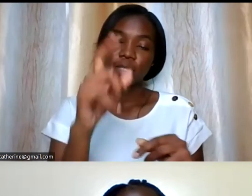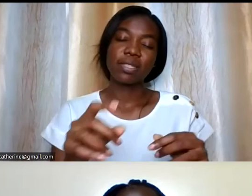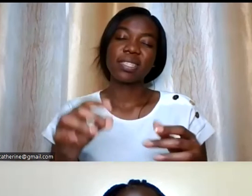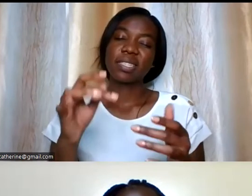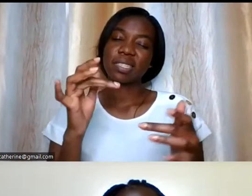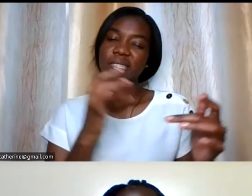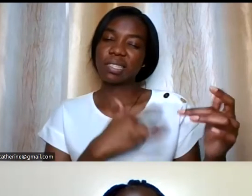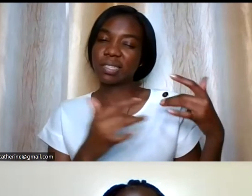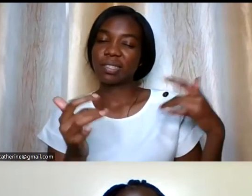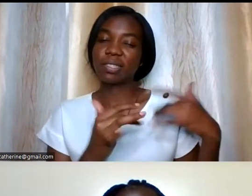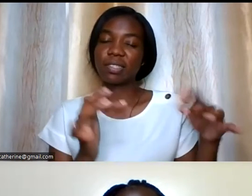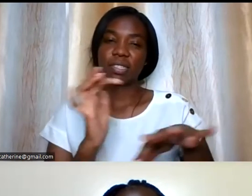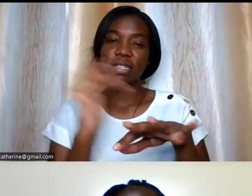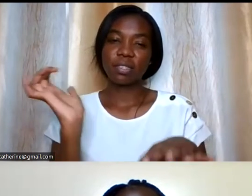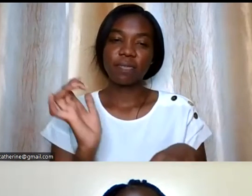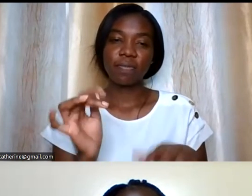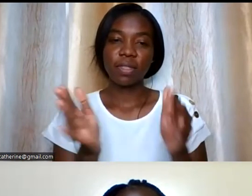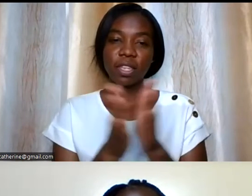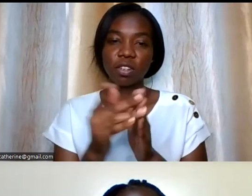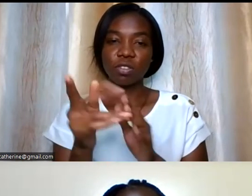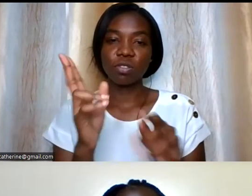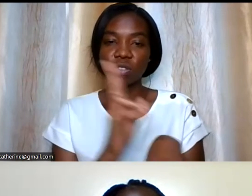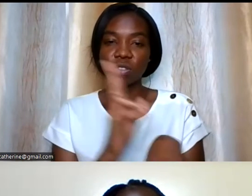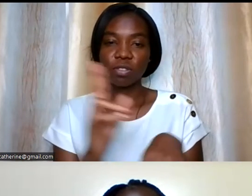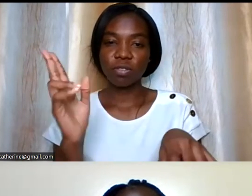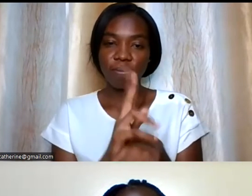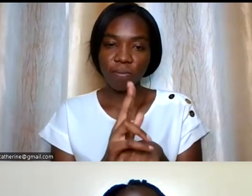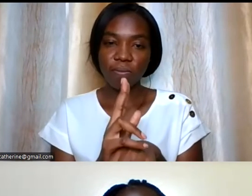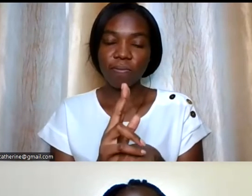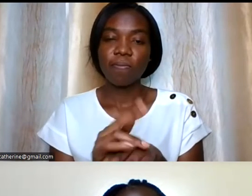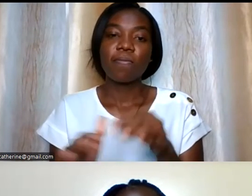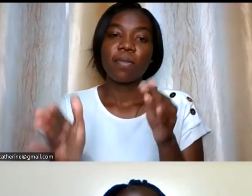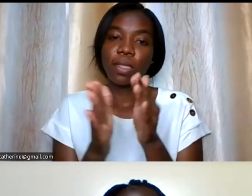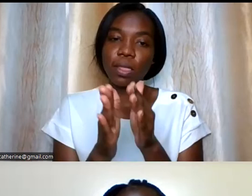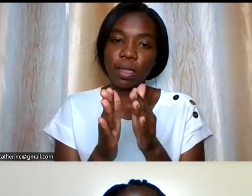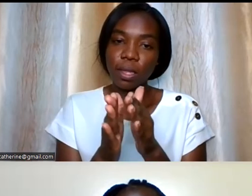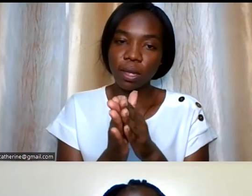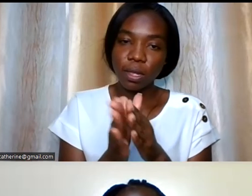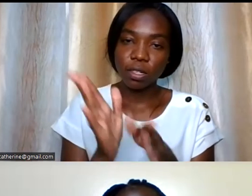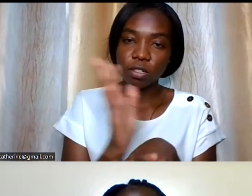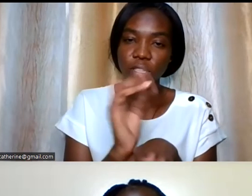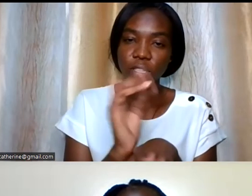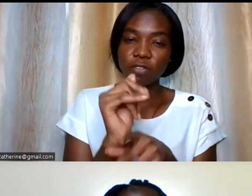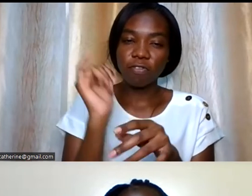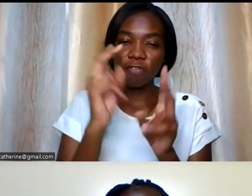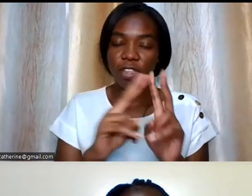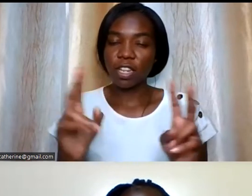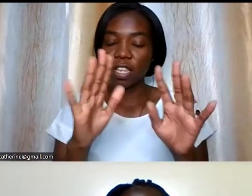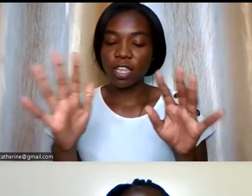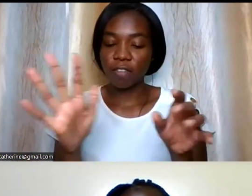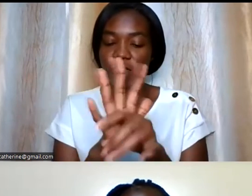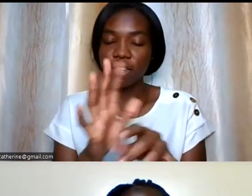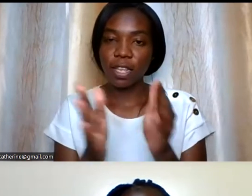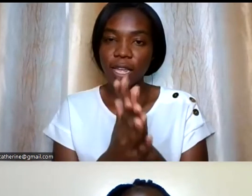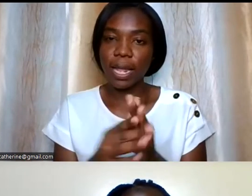must then use that info, you need to use it very, very carefully, and then also let the